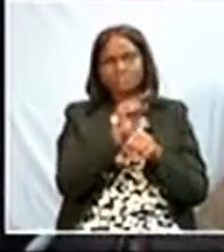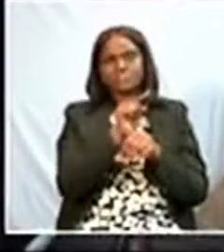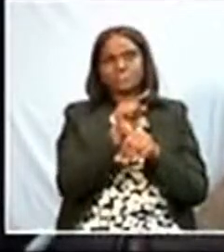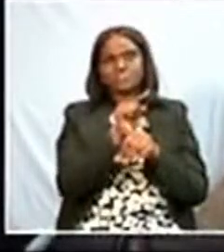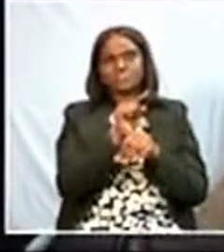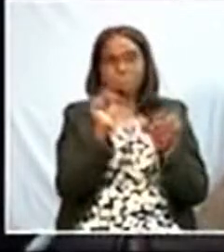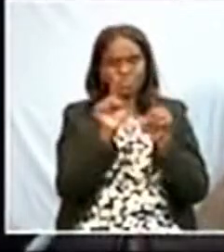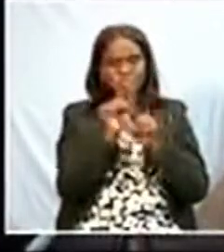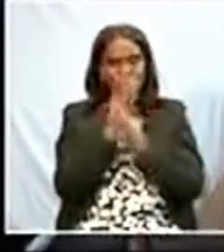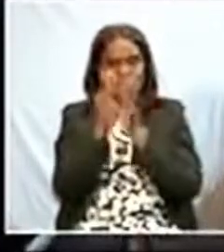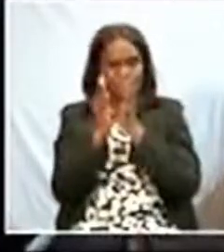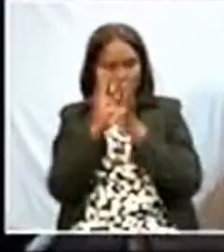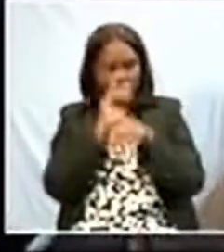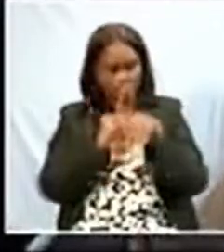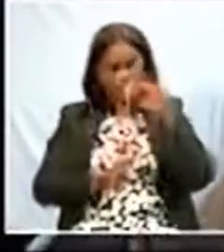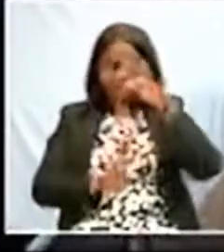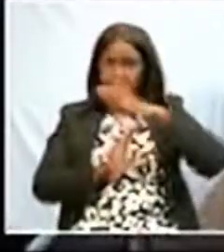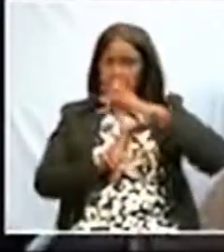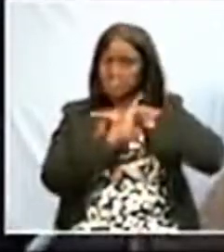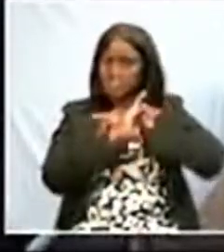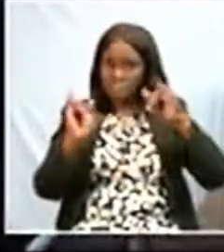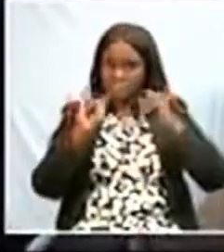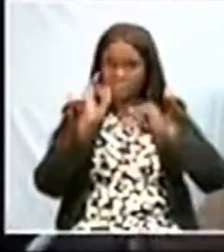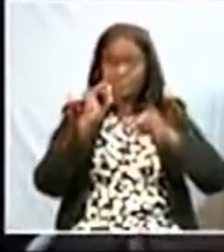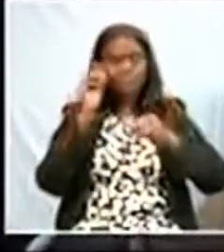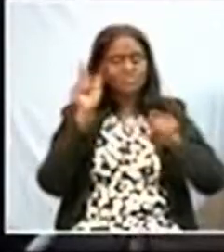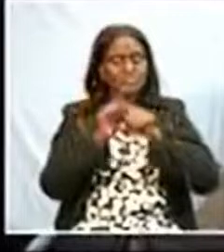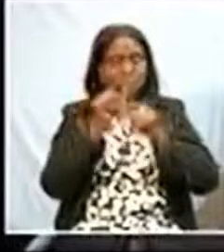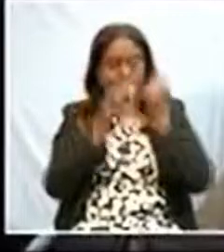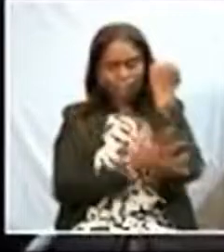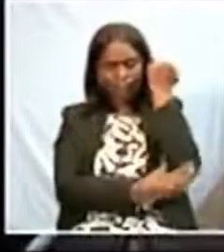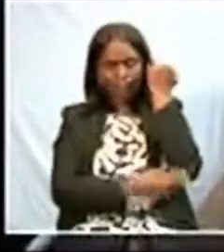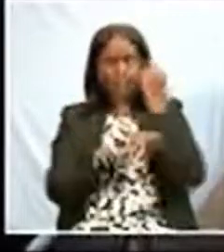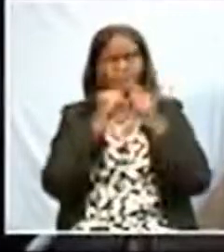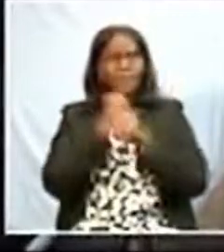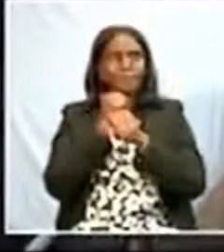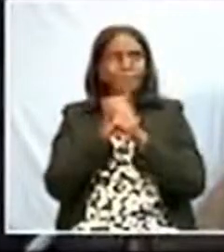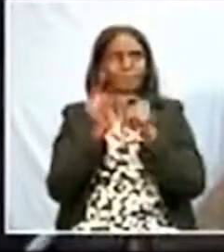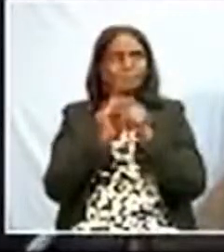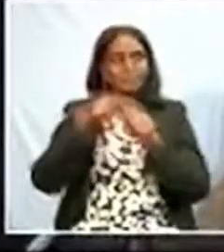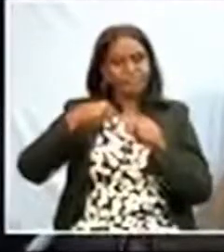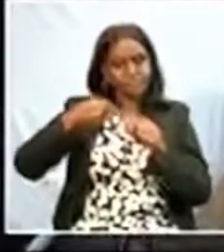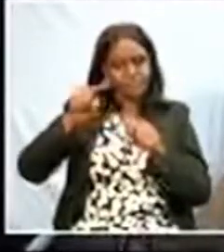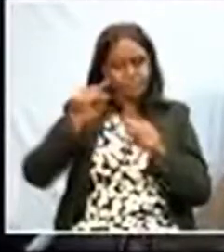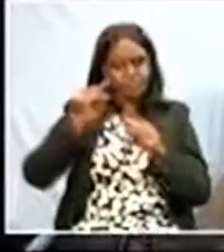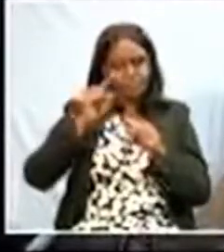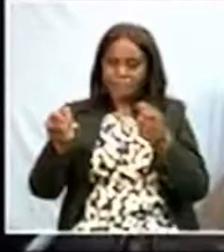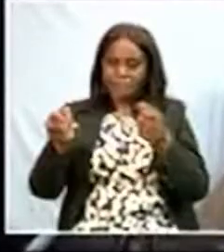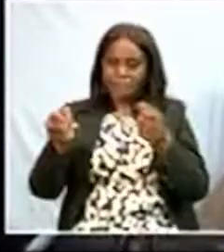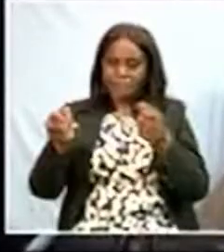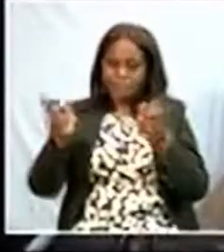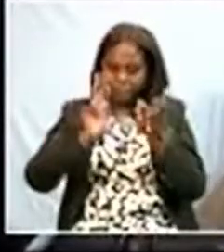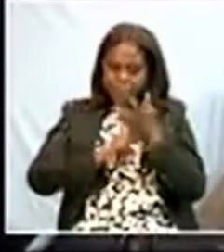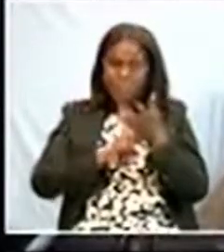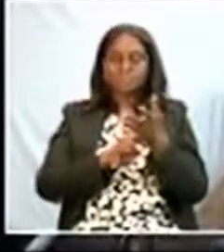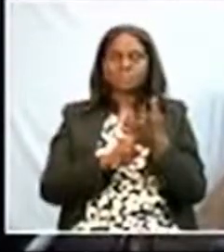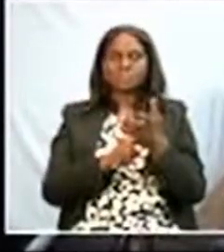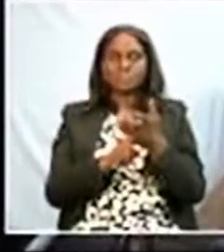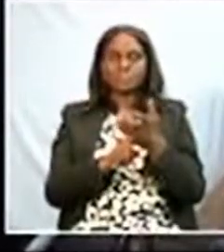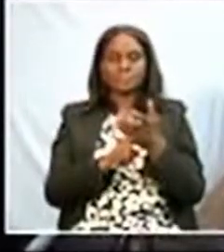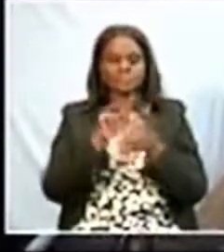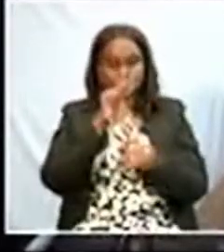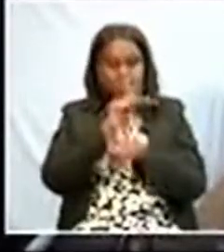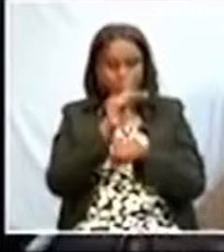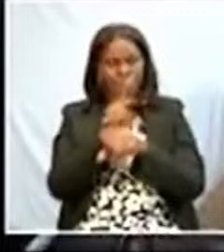The construction period has ended and poor workmanship, and it is dragged on. Then you award him a